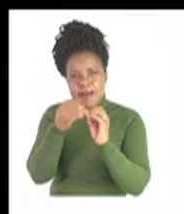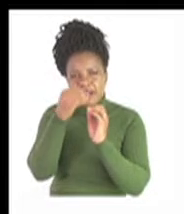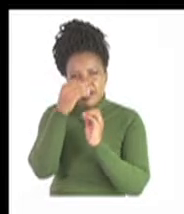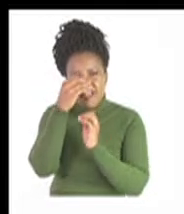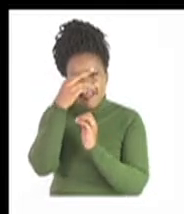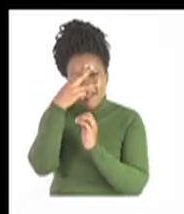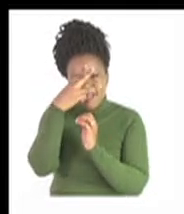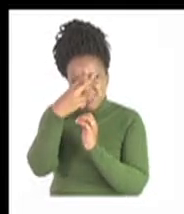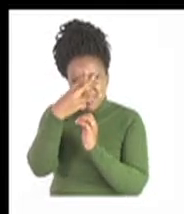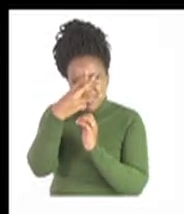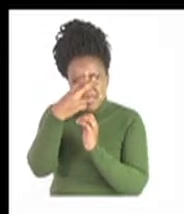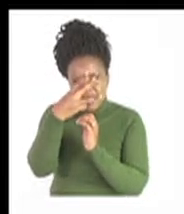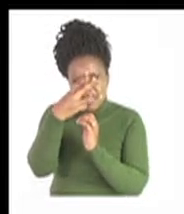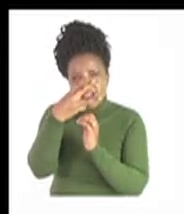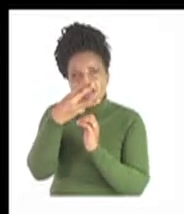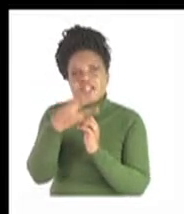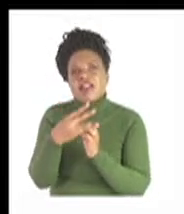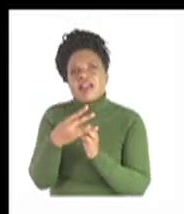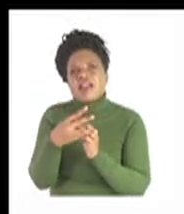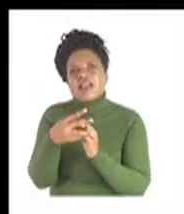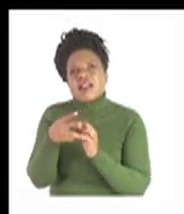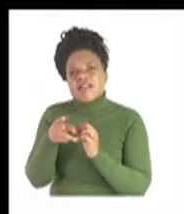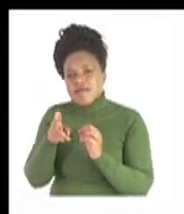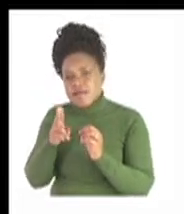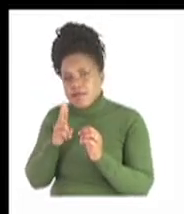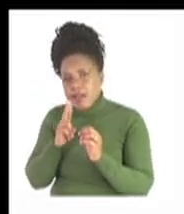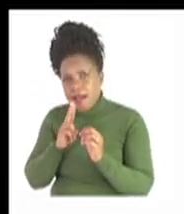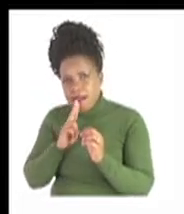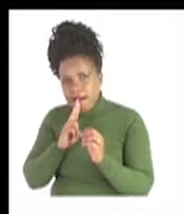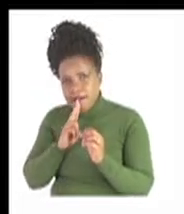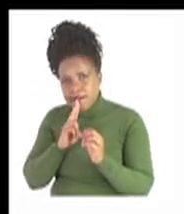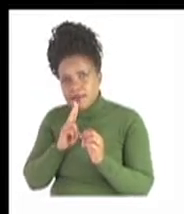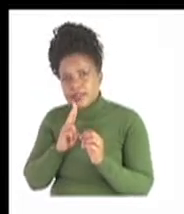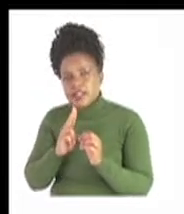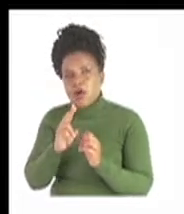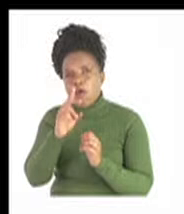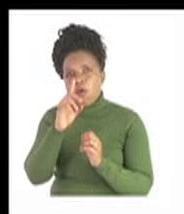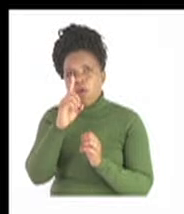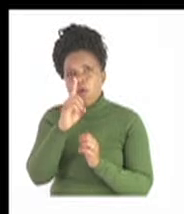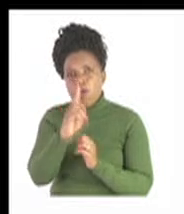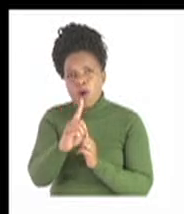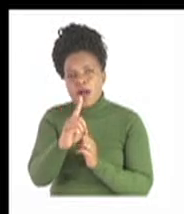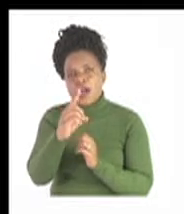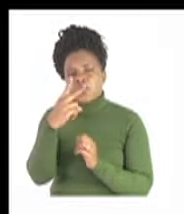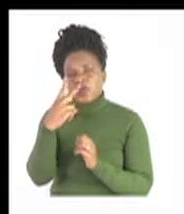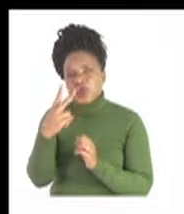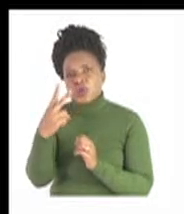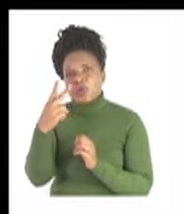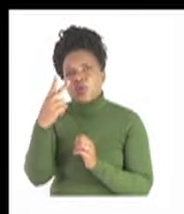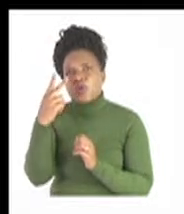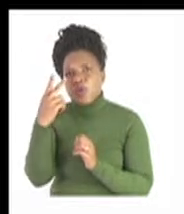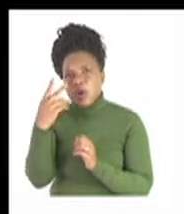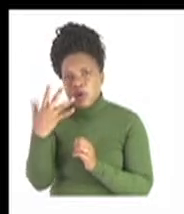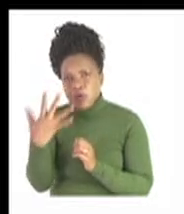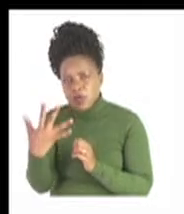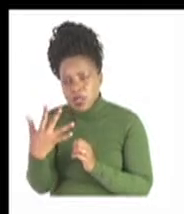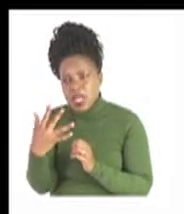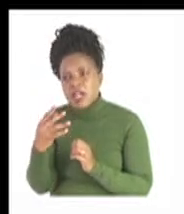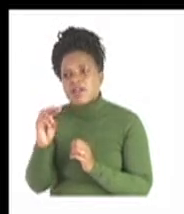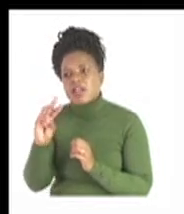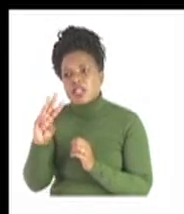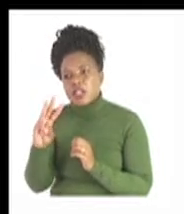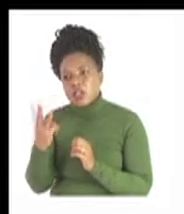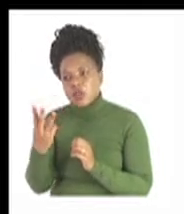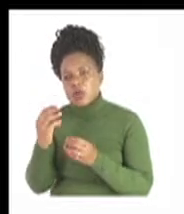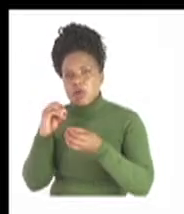which is also power. There is also the base, which is 5, and the product or the cube number, which is